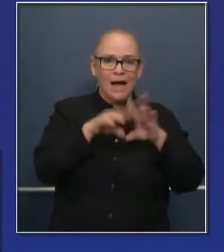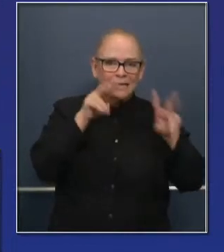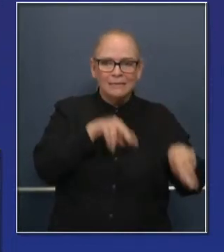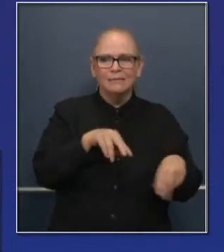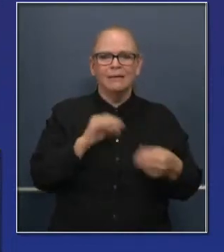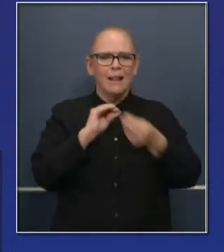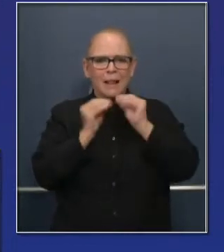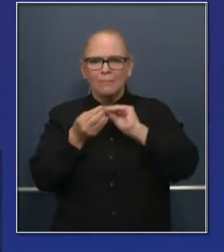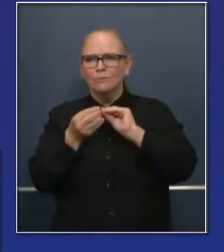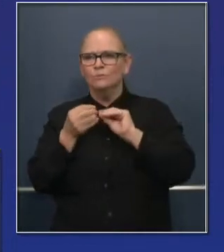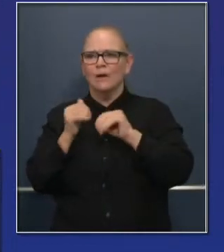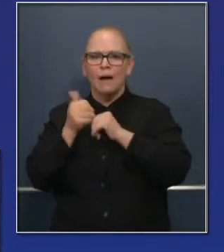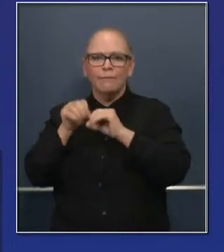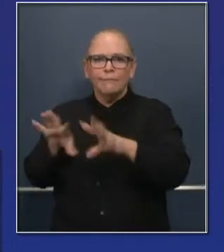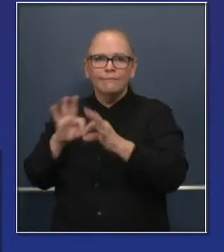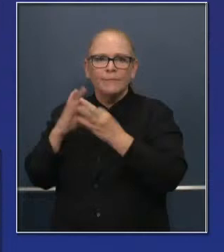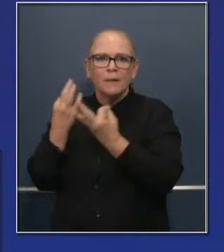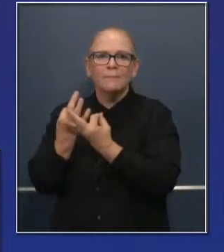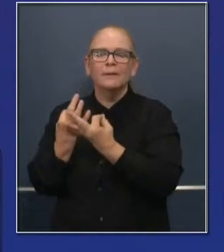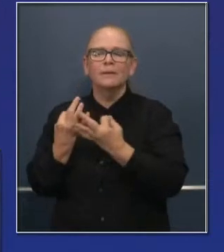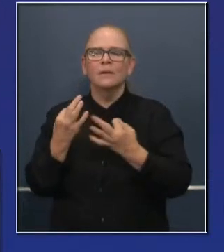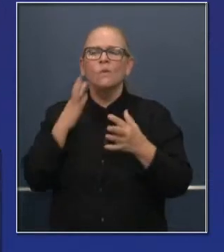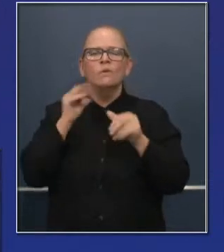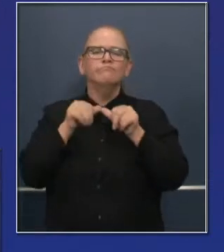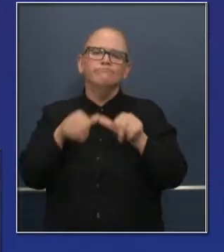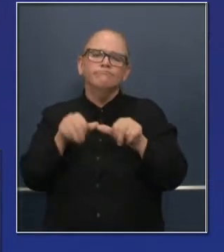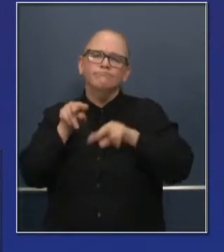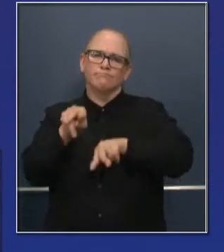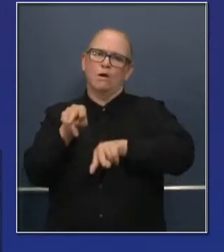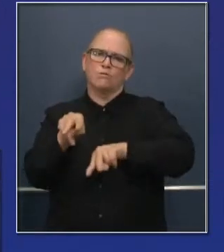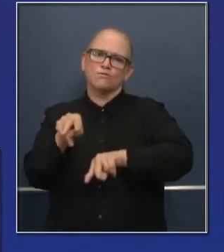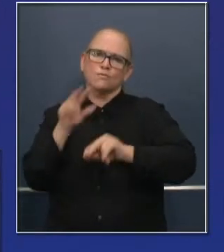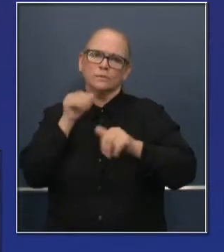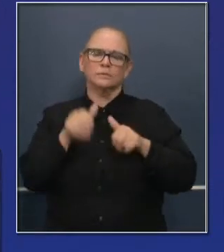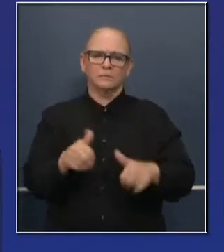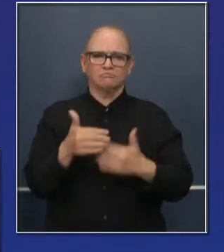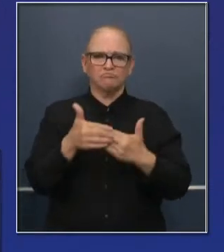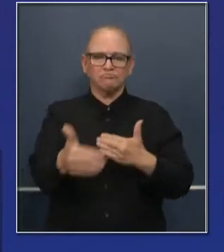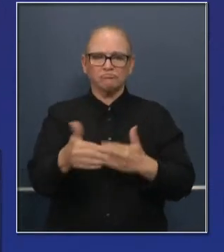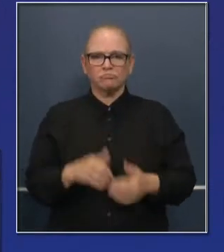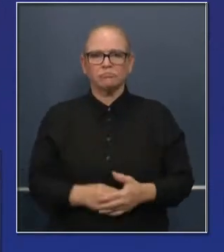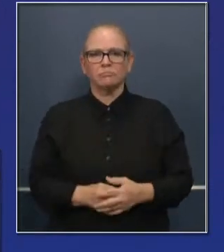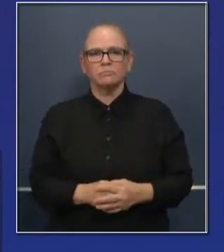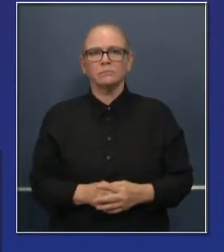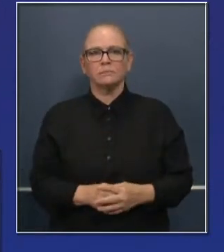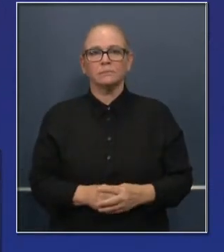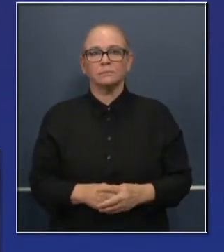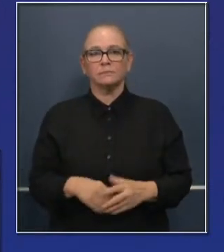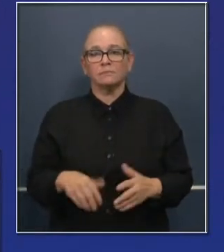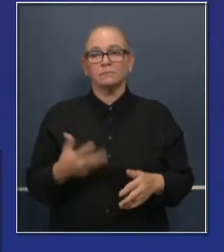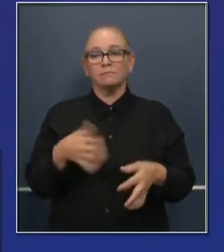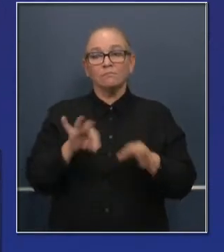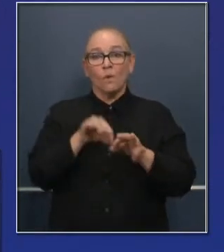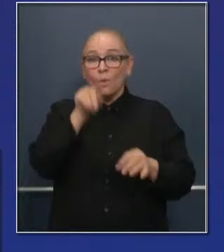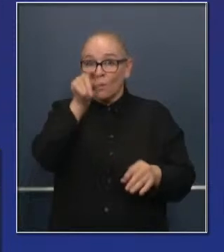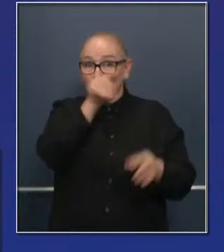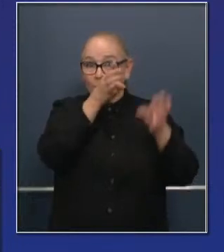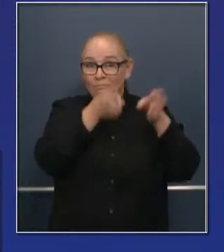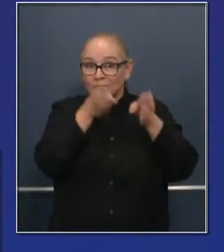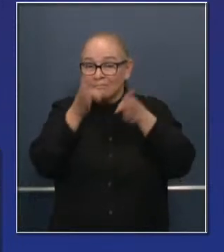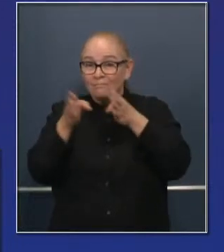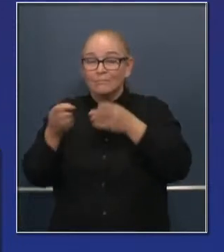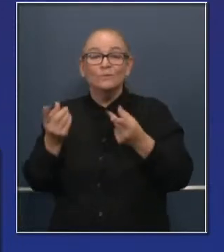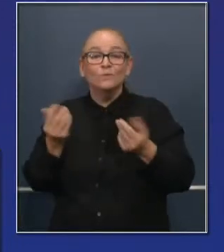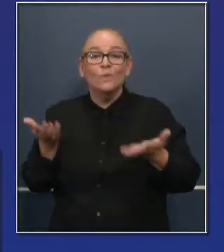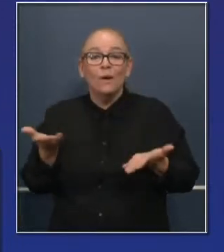areas in terms of mitigating the spread of the coronavirus. Accordingly, we remind you, as always, the most important